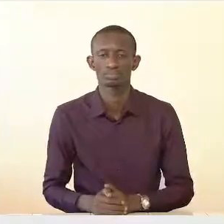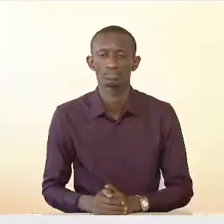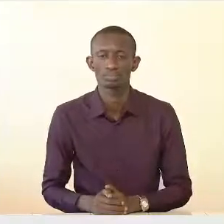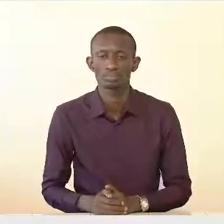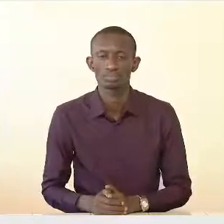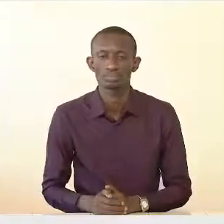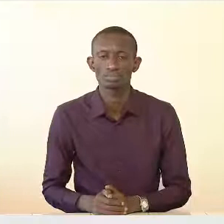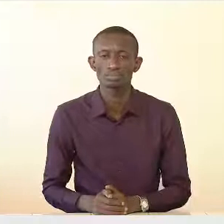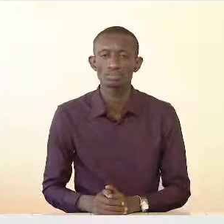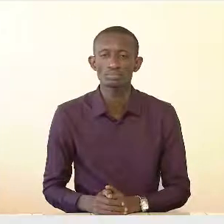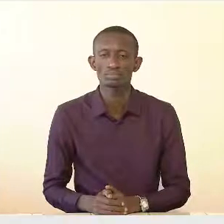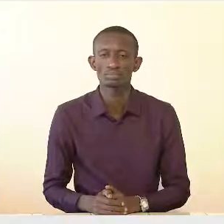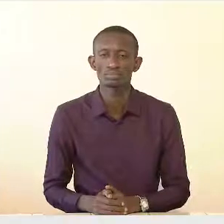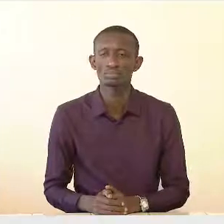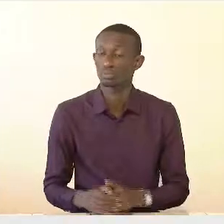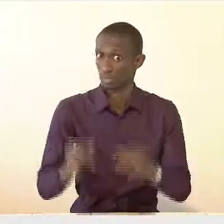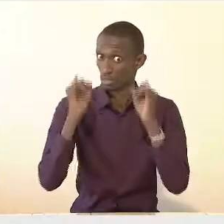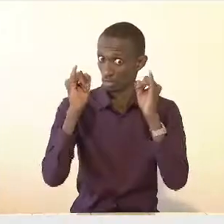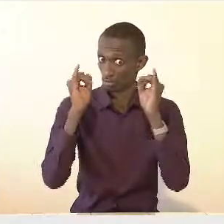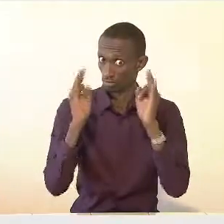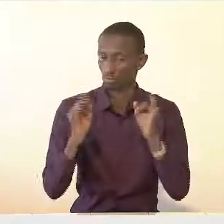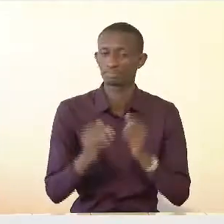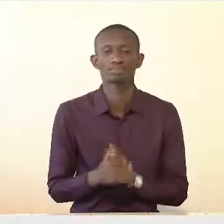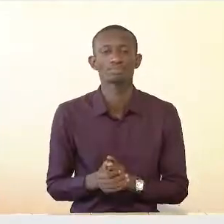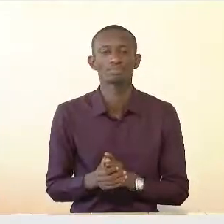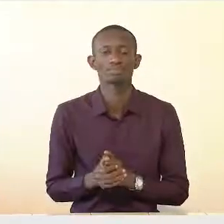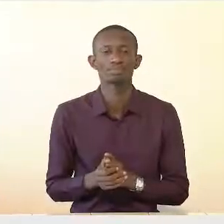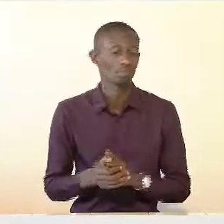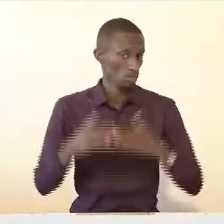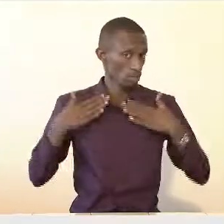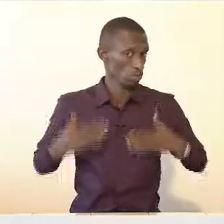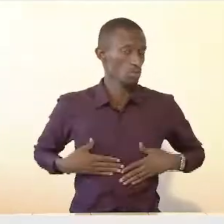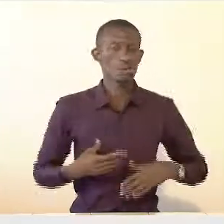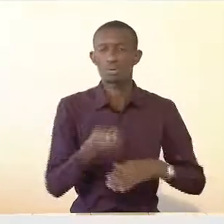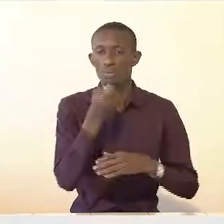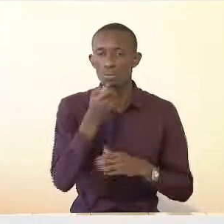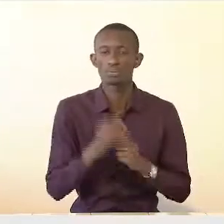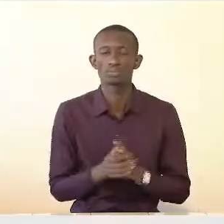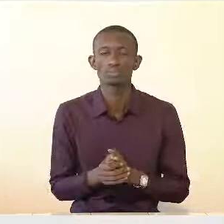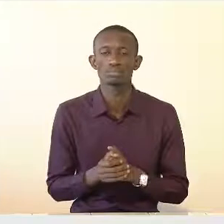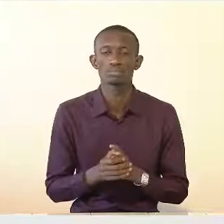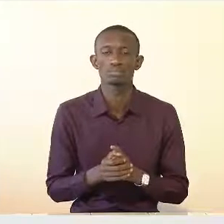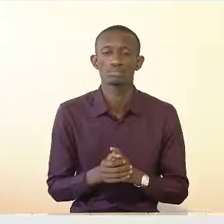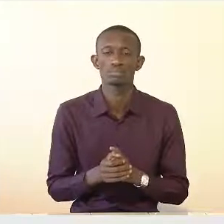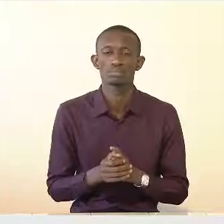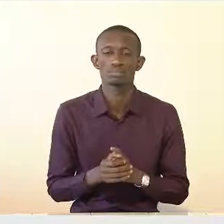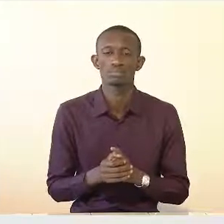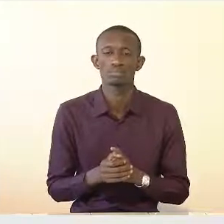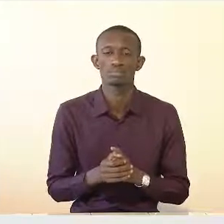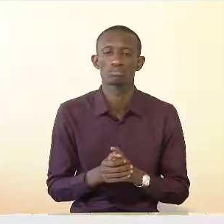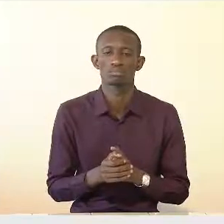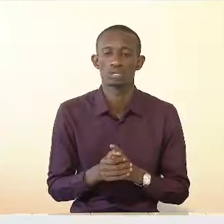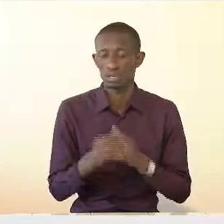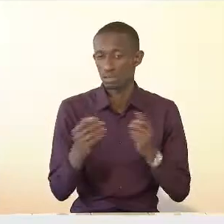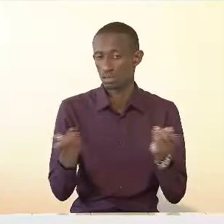when the body temperature returns to a normal after physiological processes. This described